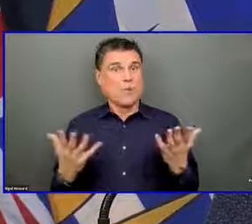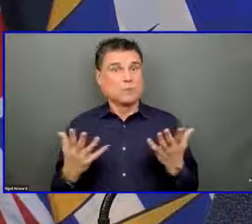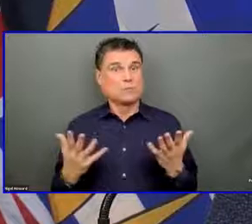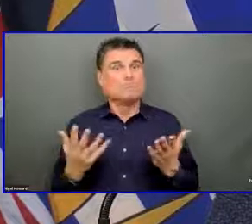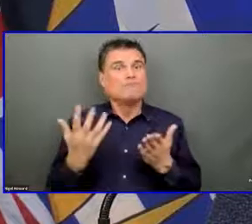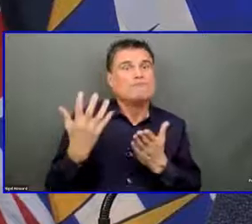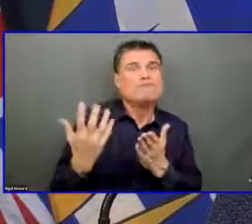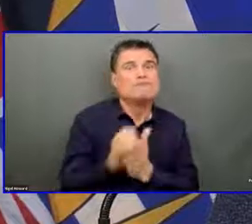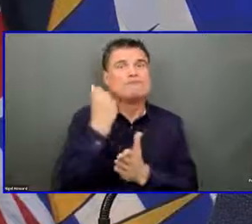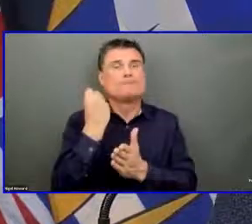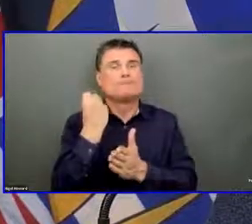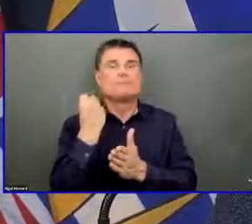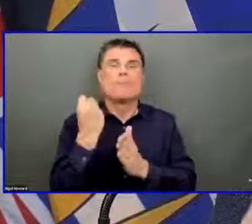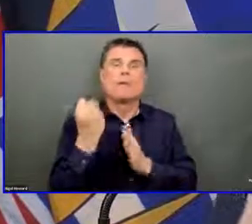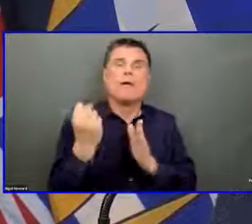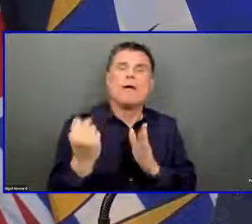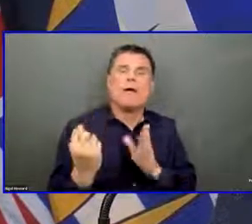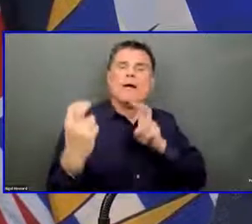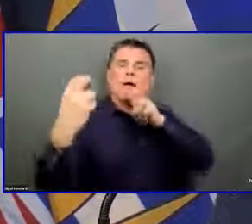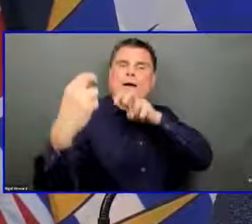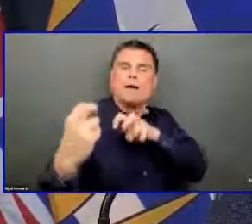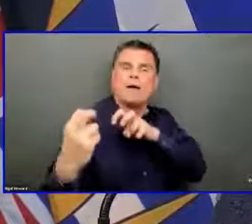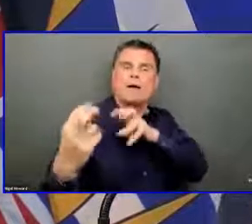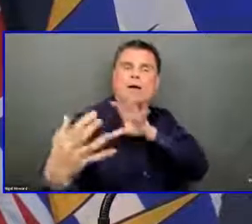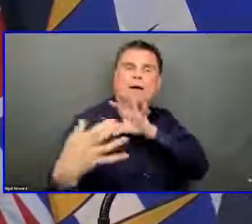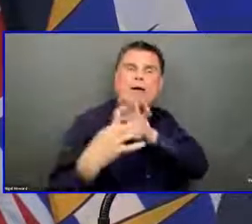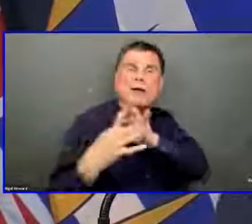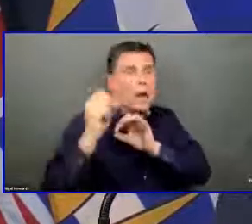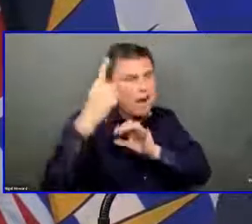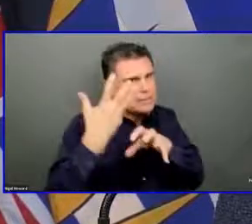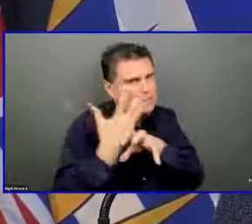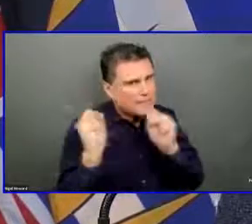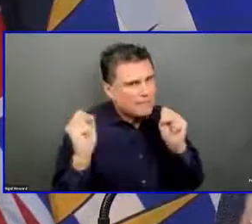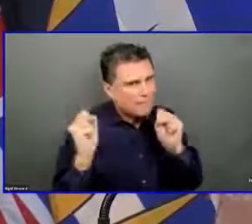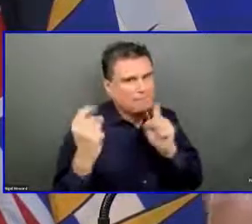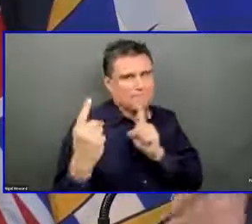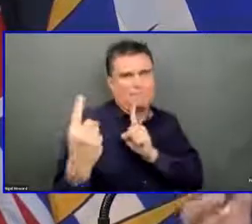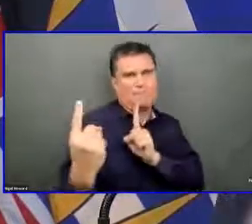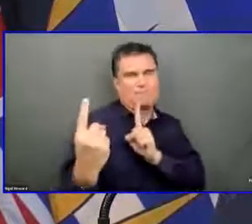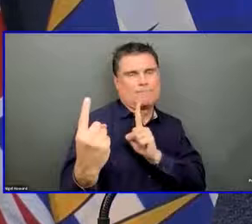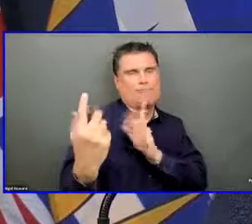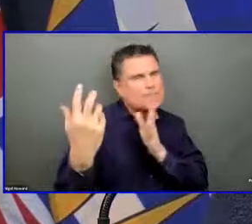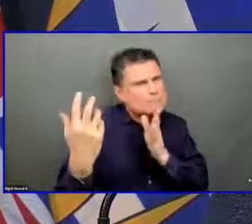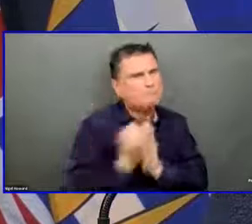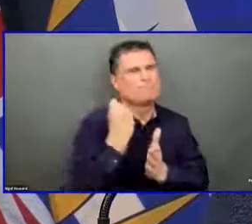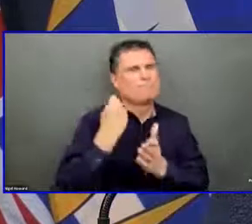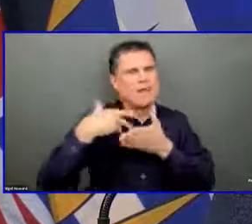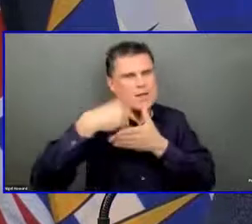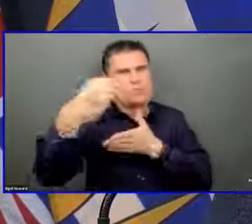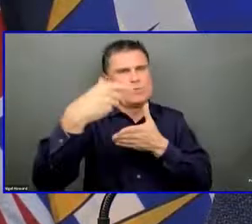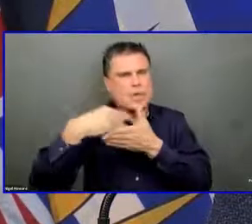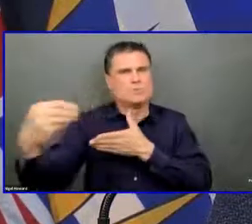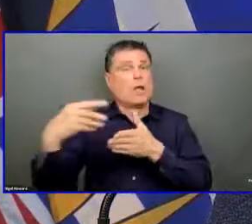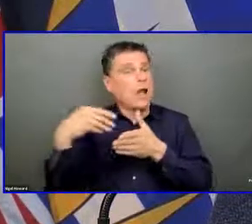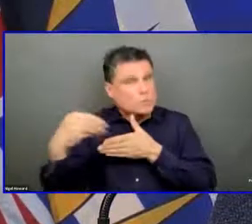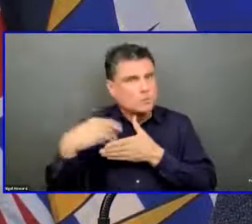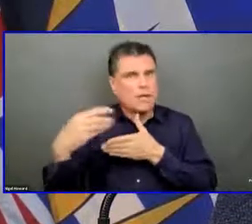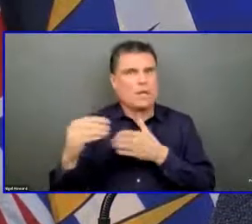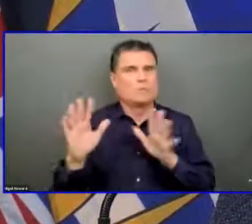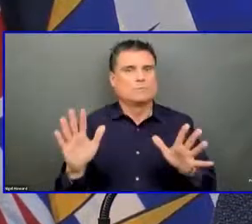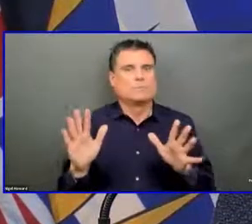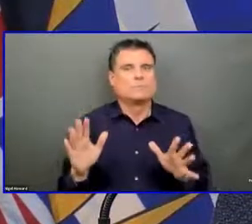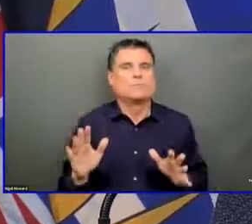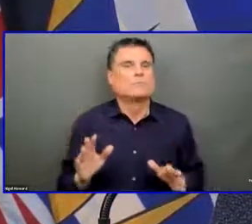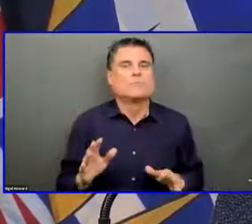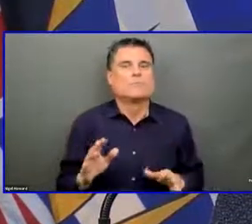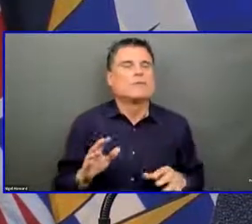going to put people at risk, and the people that we are closest to, the people that we love, at risk. And we need those opportunities, particularly